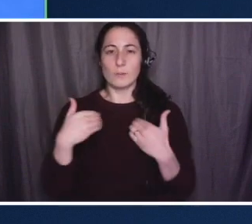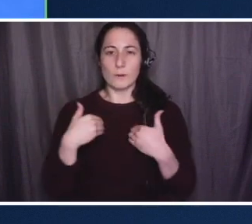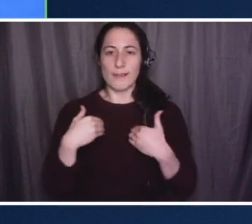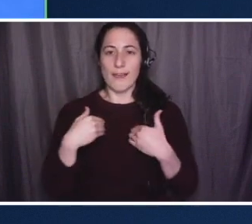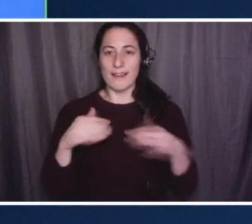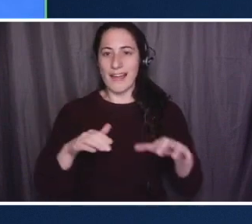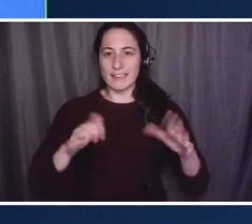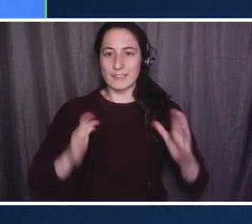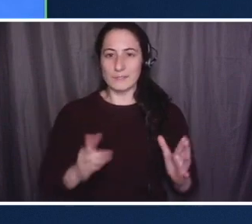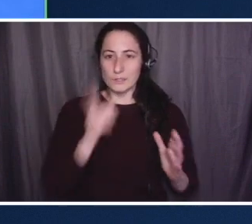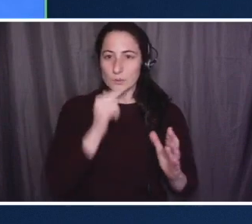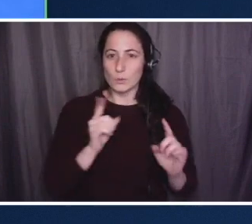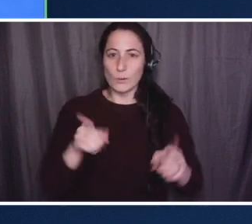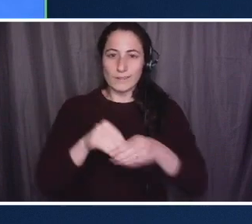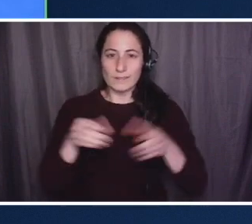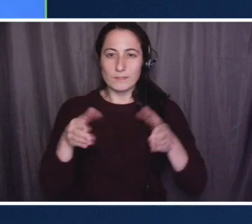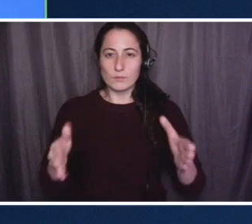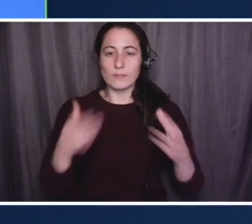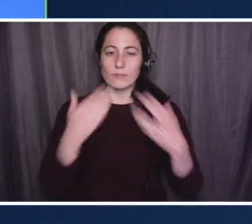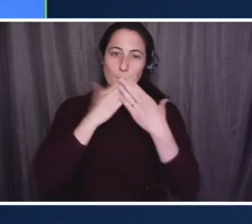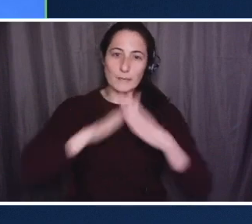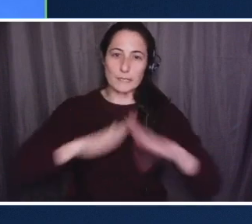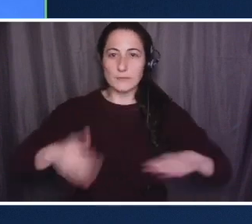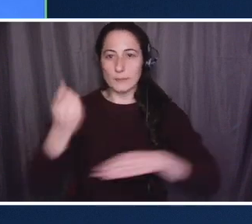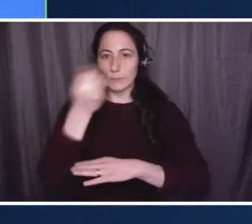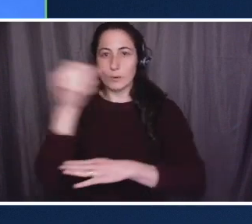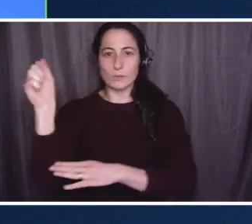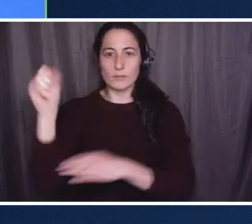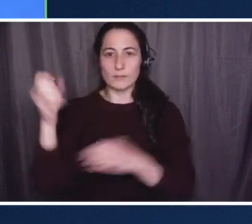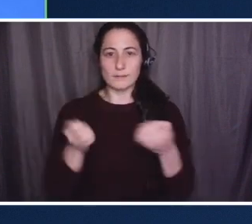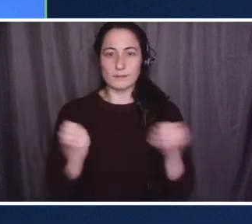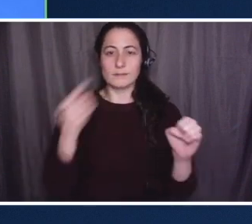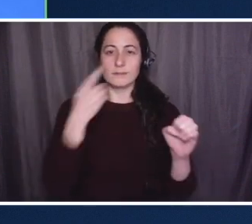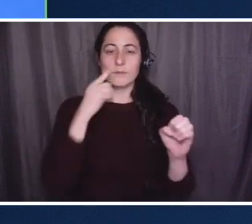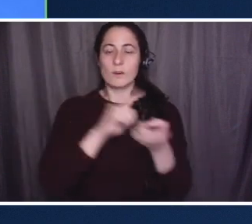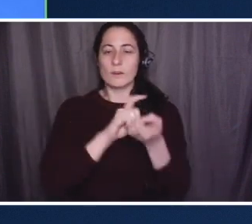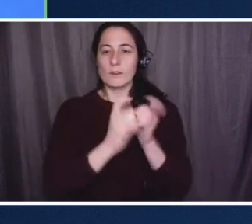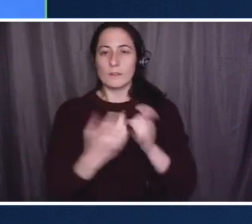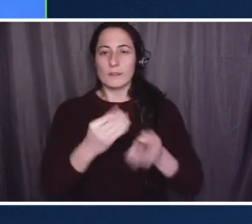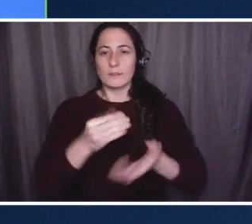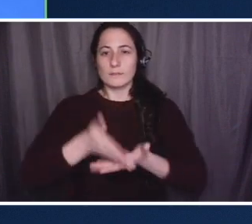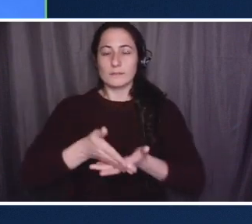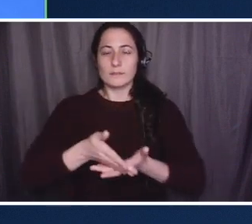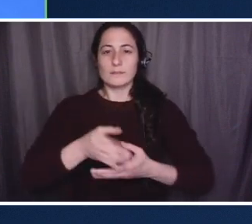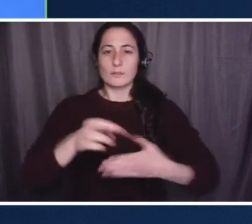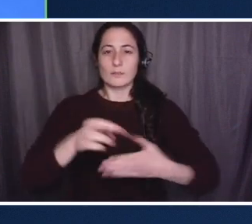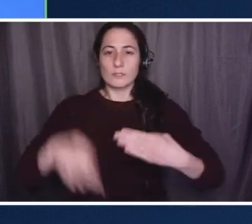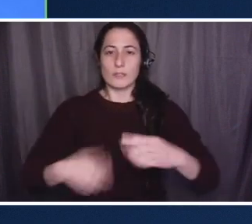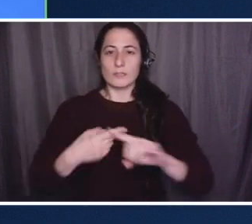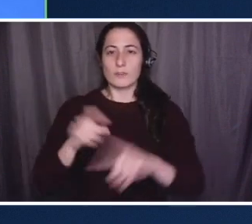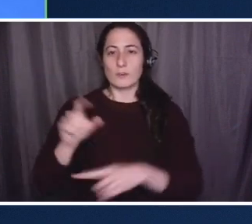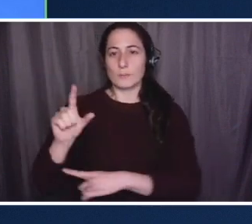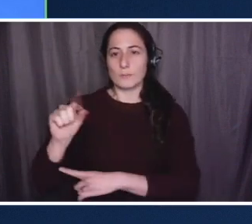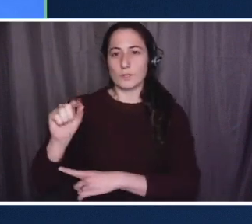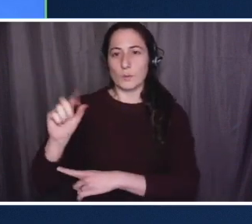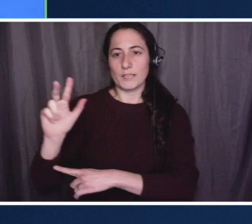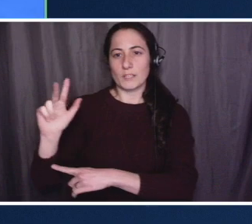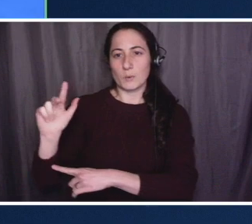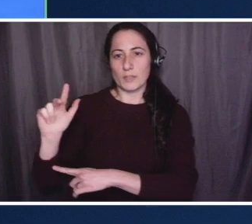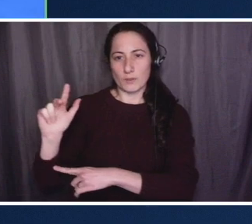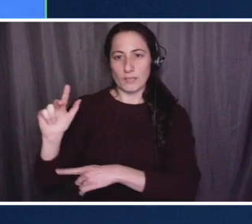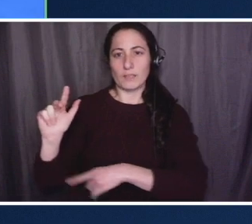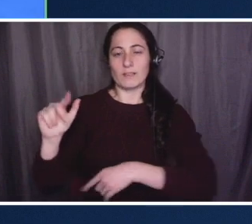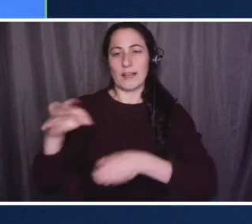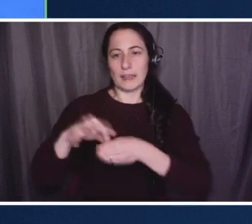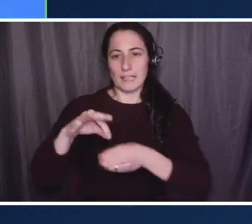peacefully protest efforts to overturn and discount the results of the 2023 elections. And now we